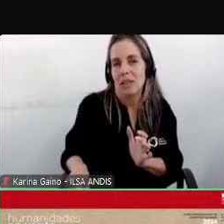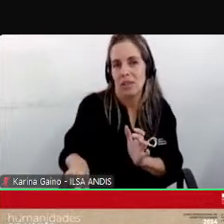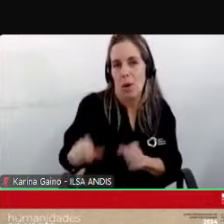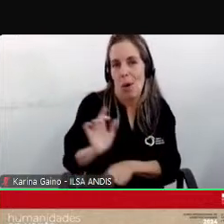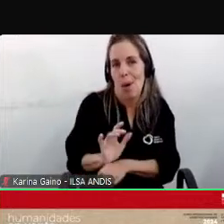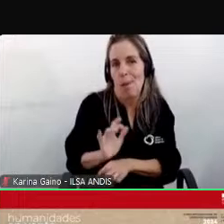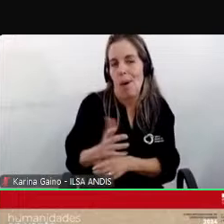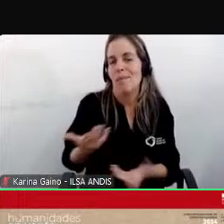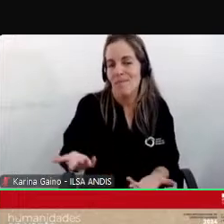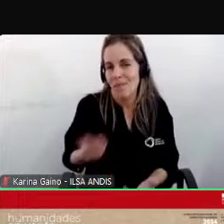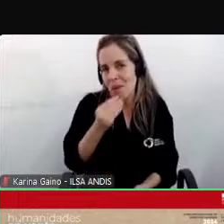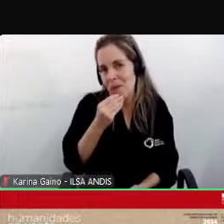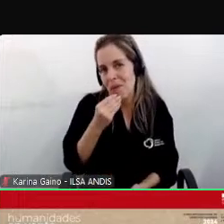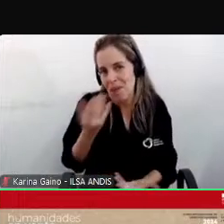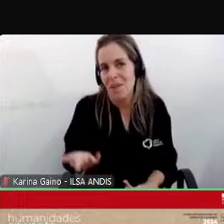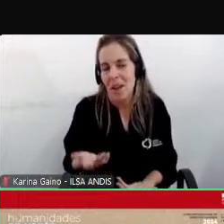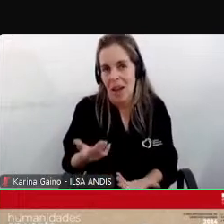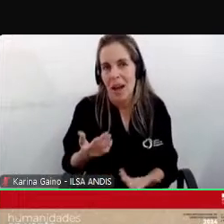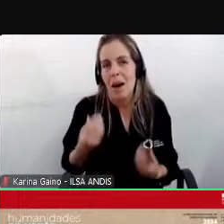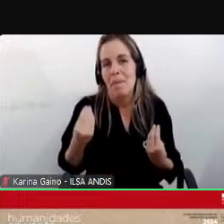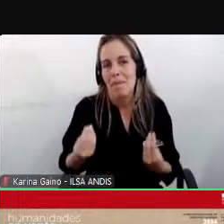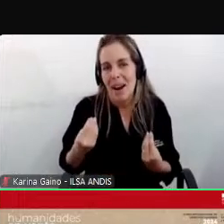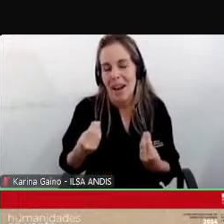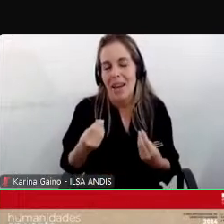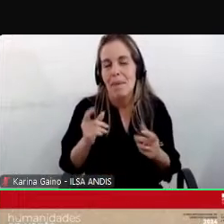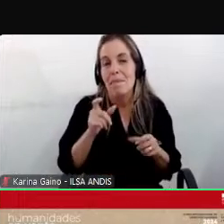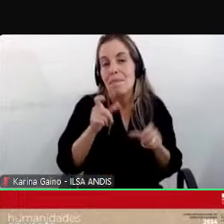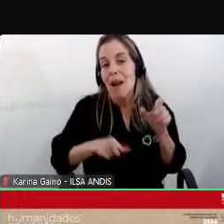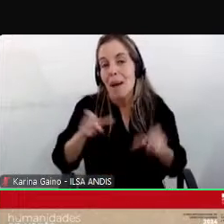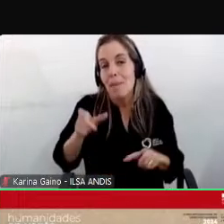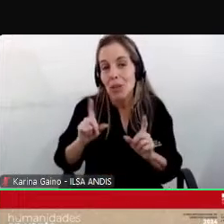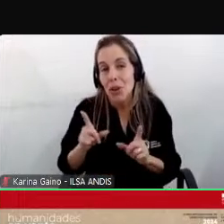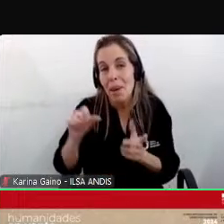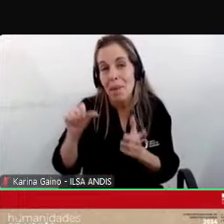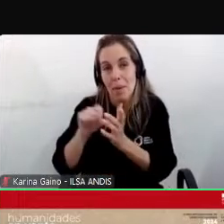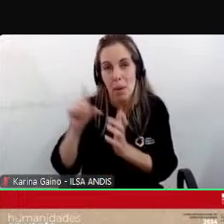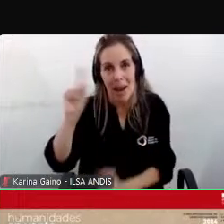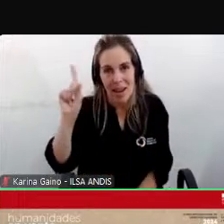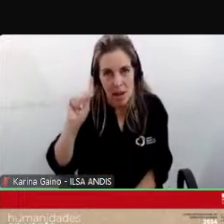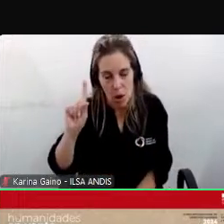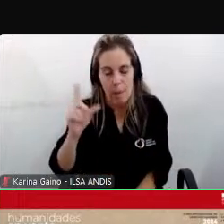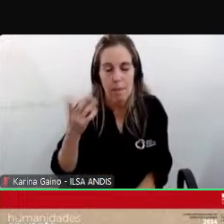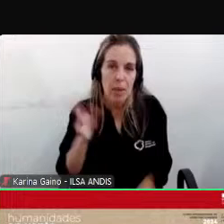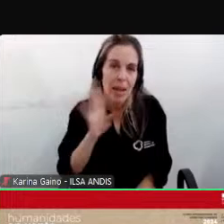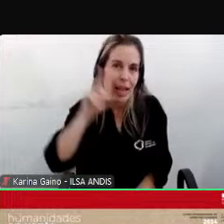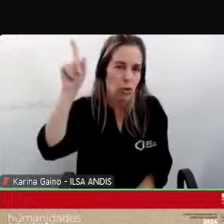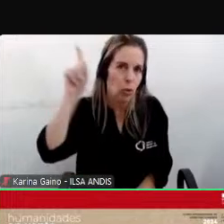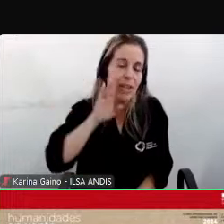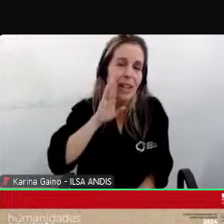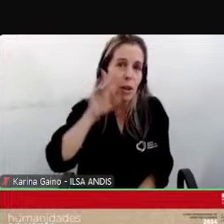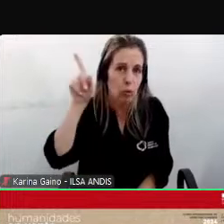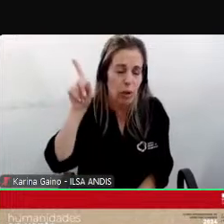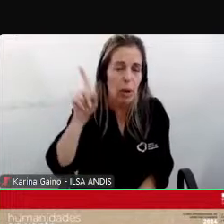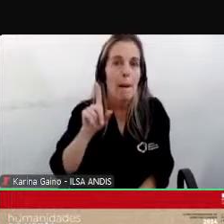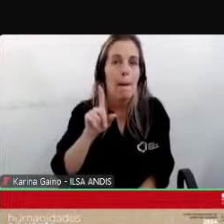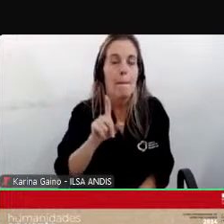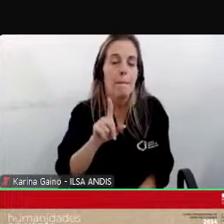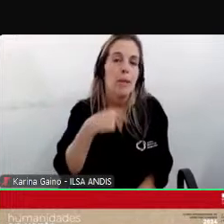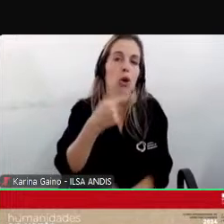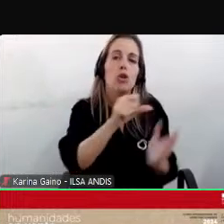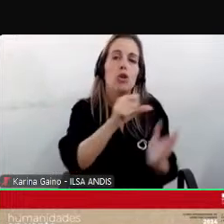wages. They only retain passports. But actually, we see that retention of other types